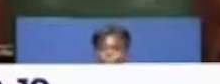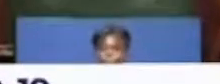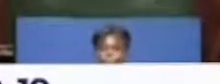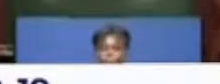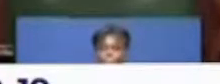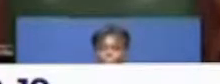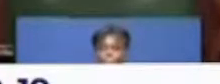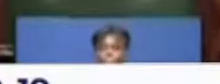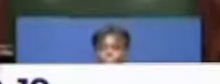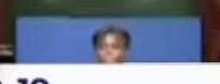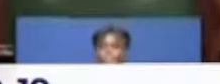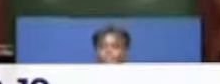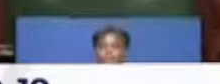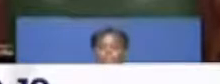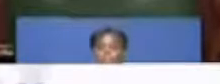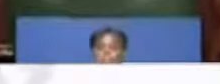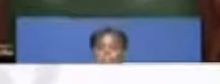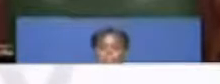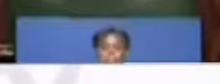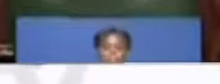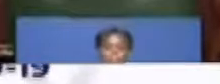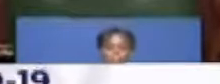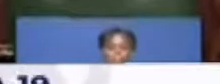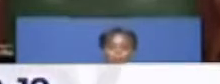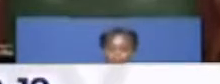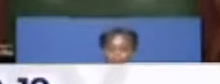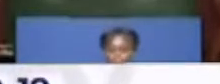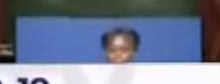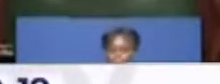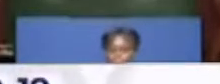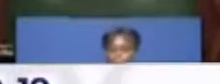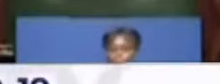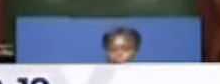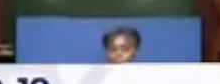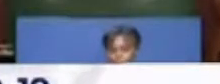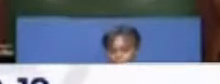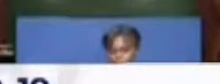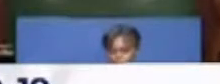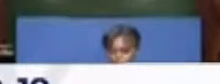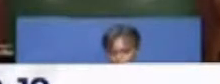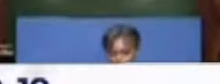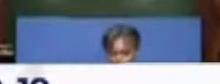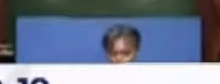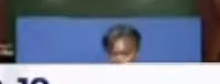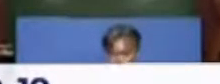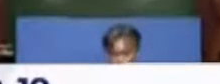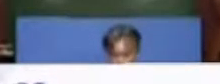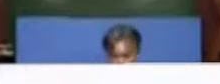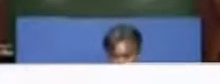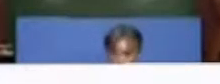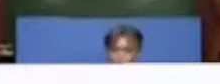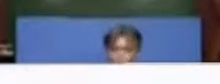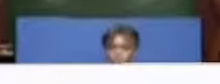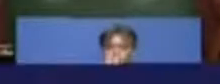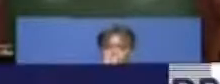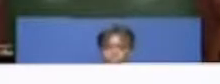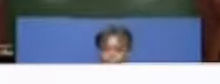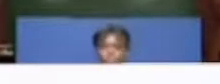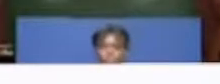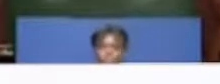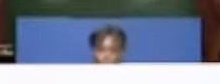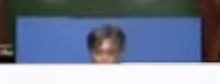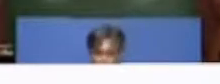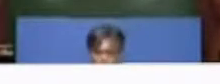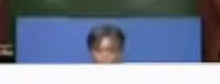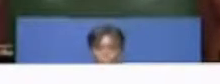we have seen the price of maize meal retailing between Kenya shillings 95 and Kenya shillings 105.